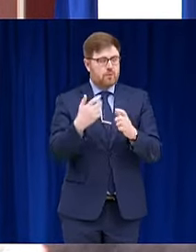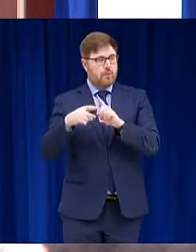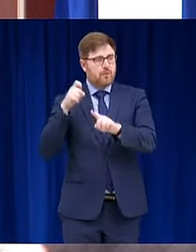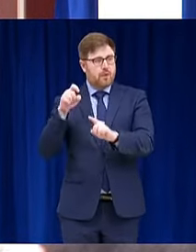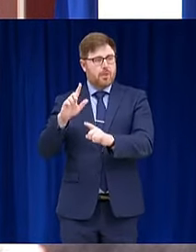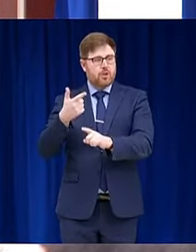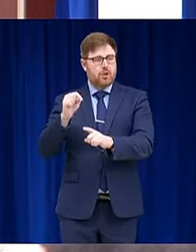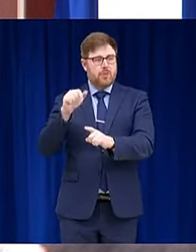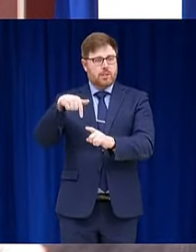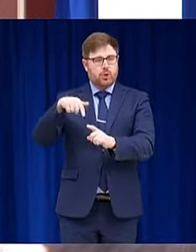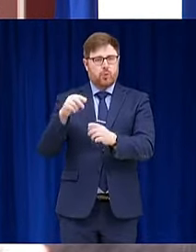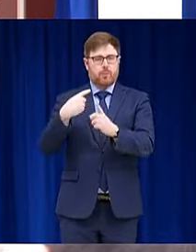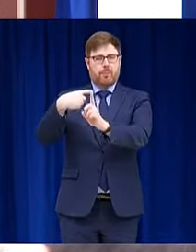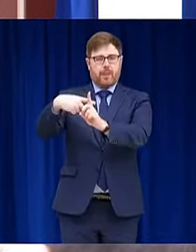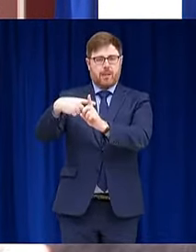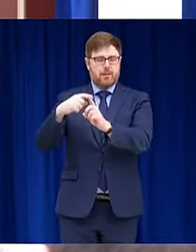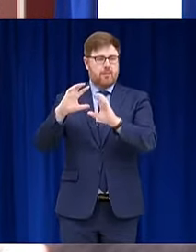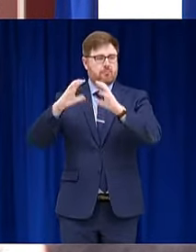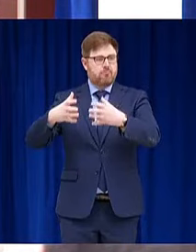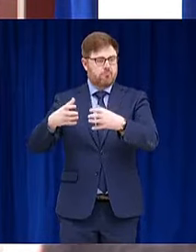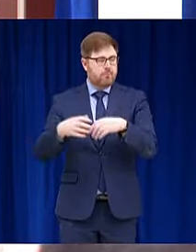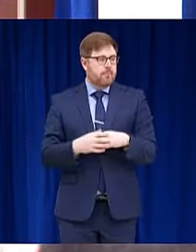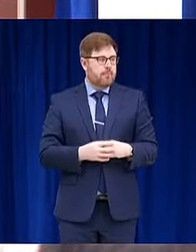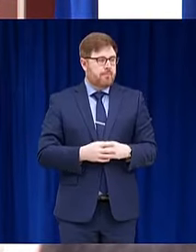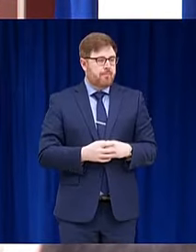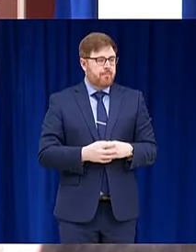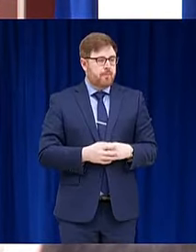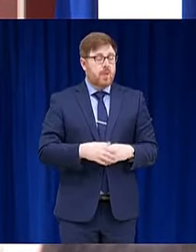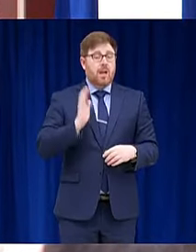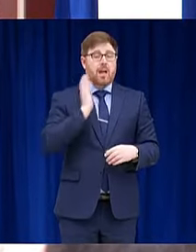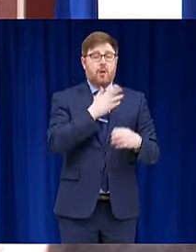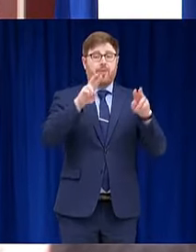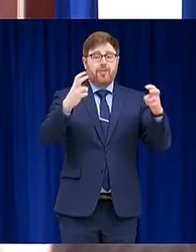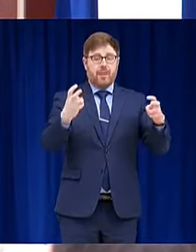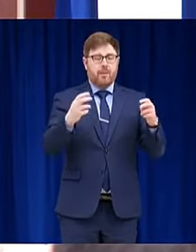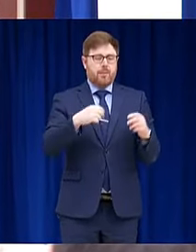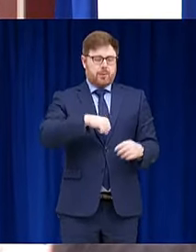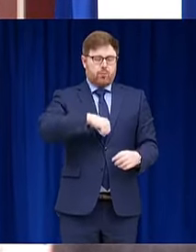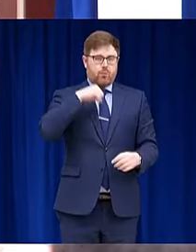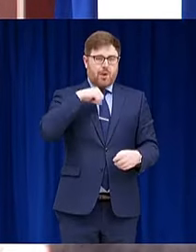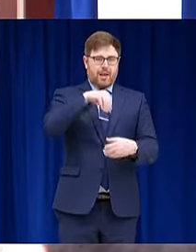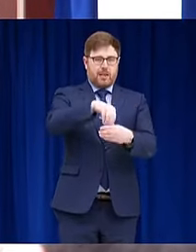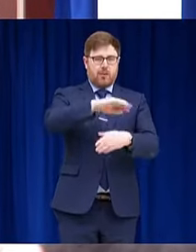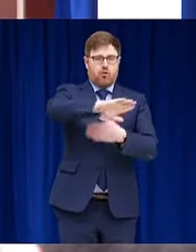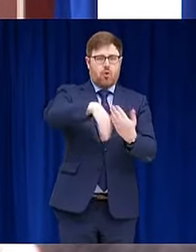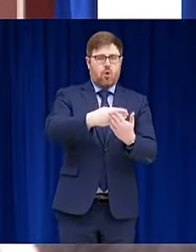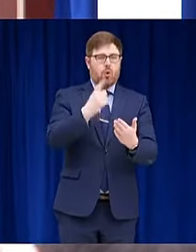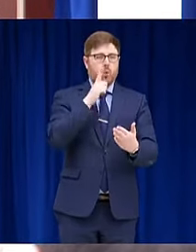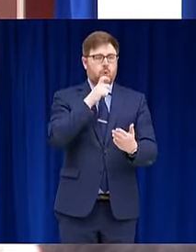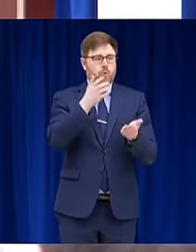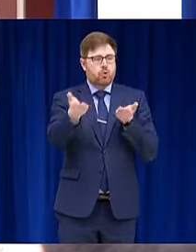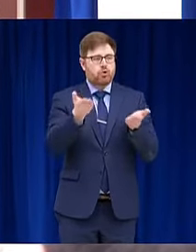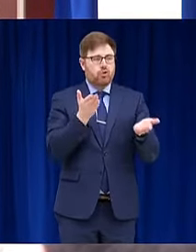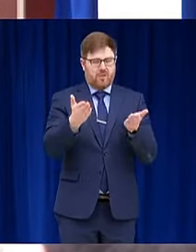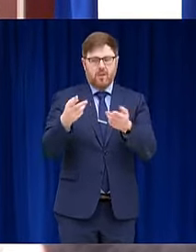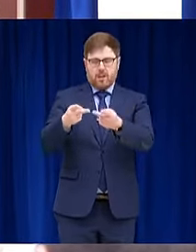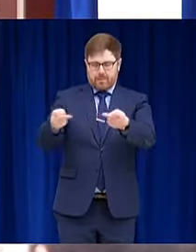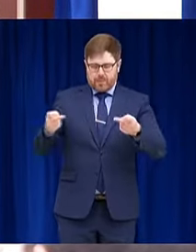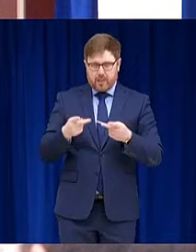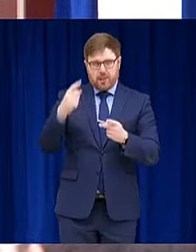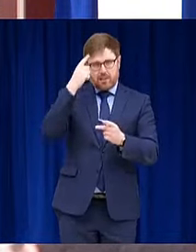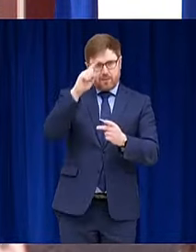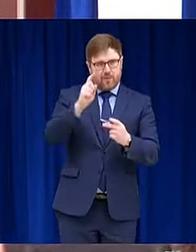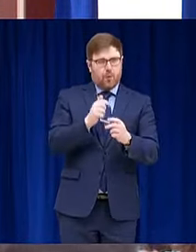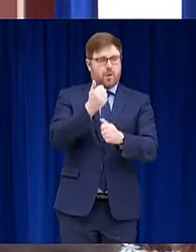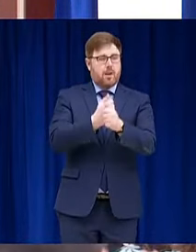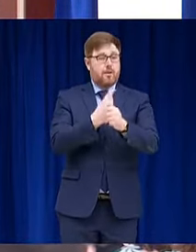veterans. Our theme for this year's ceremony is Pride in All Who Serve, a place for everyone. And that really is what